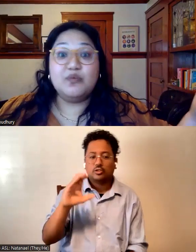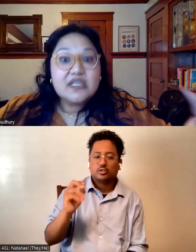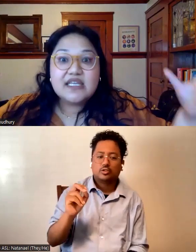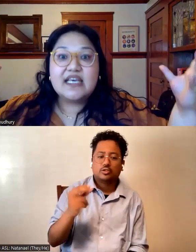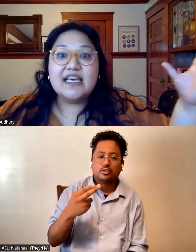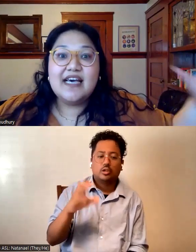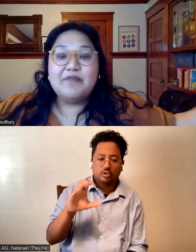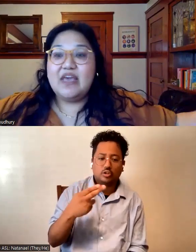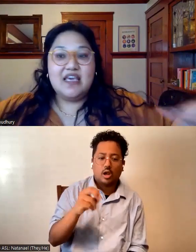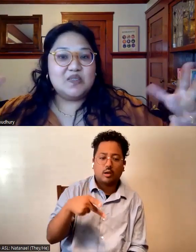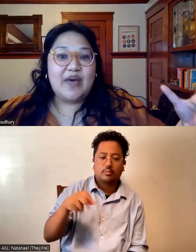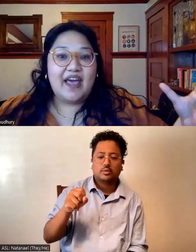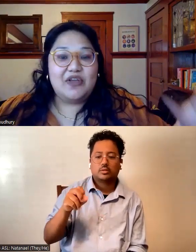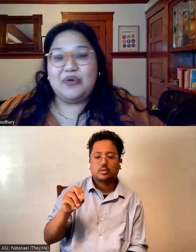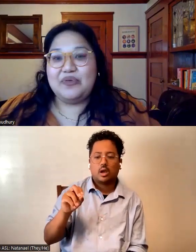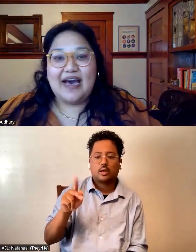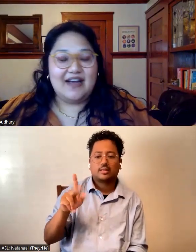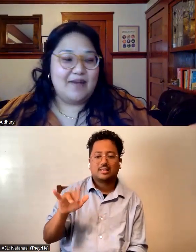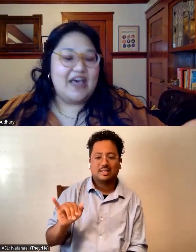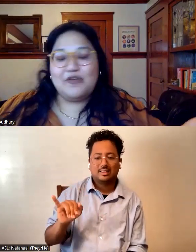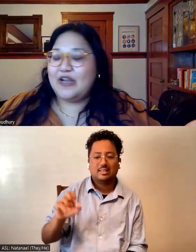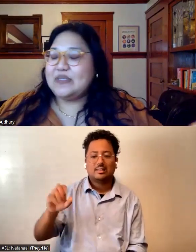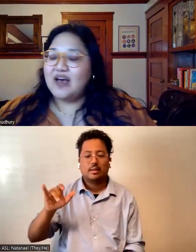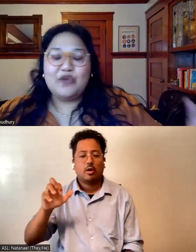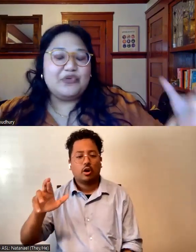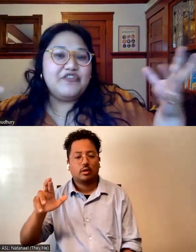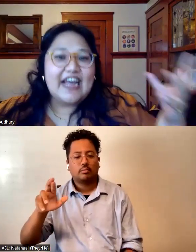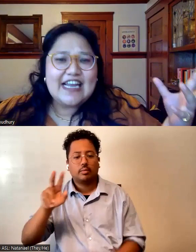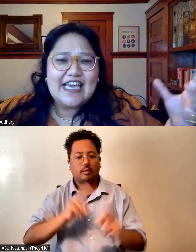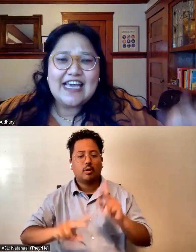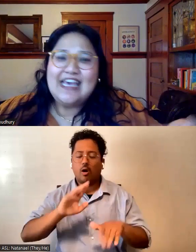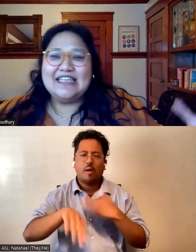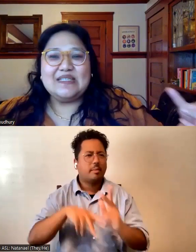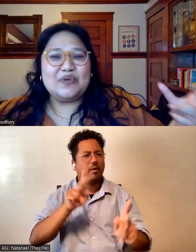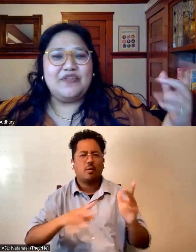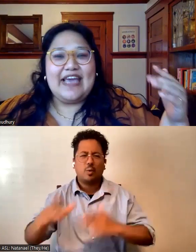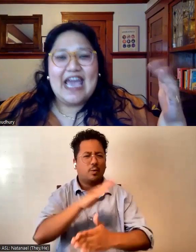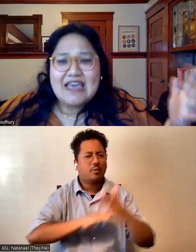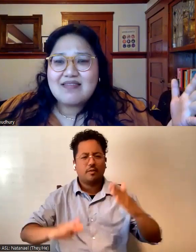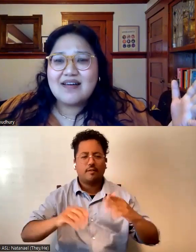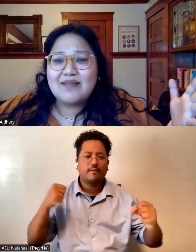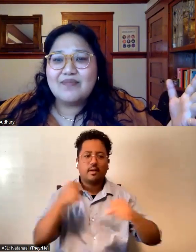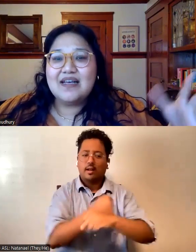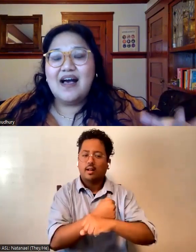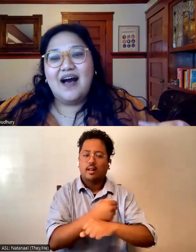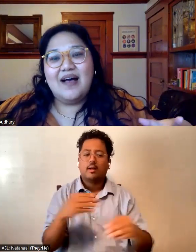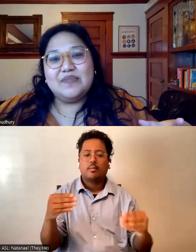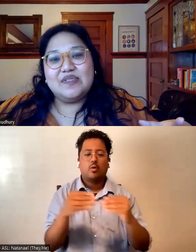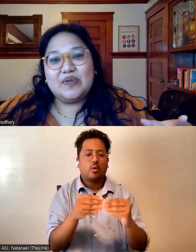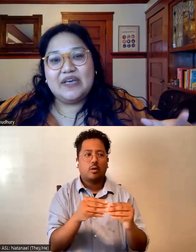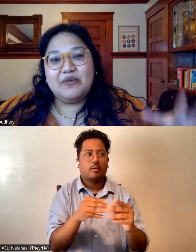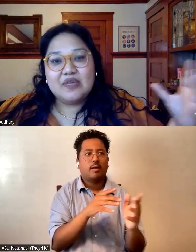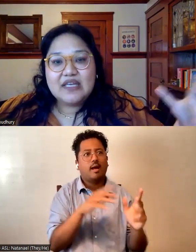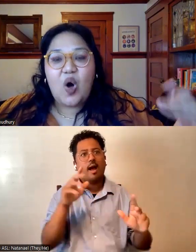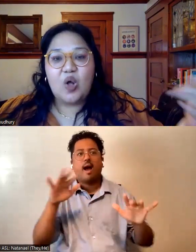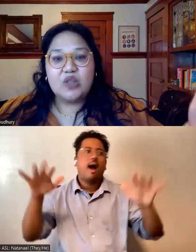was really making its way. You had everybody was kung fu fighting as this sort of like anthem. So